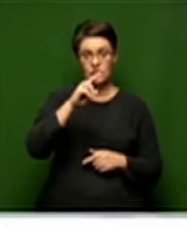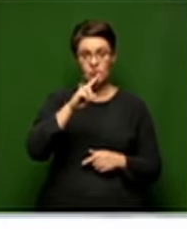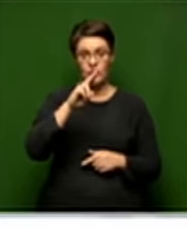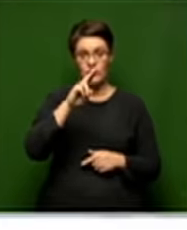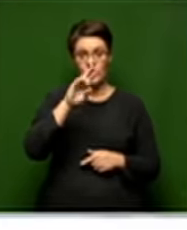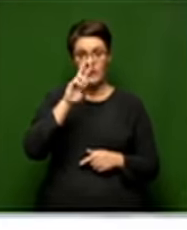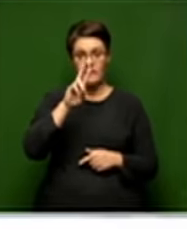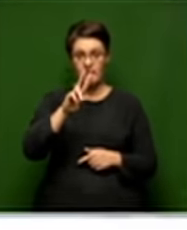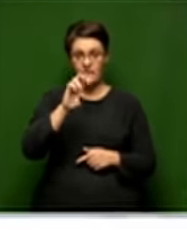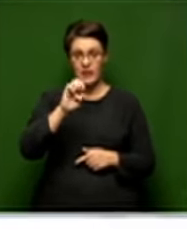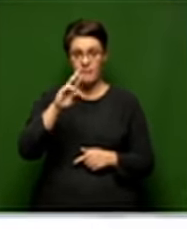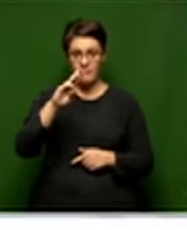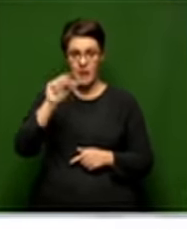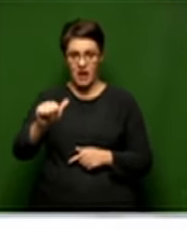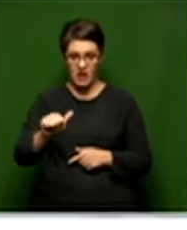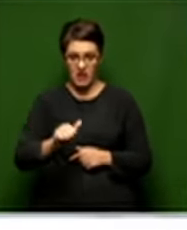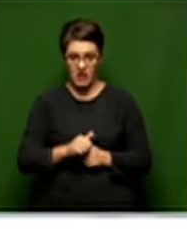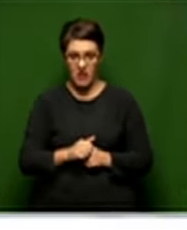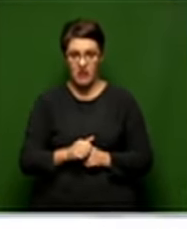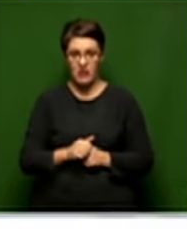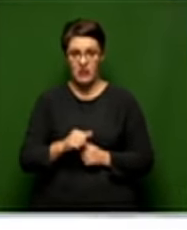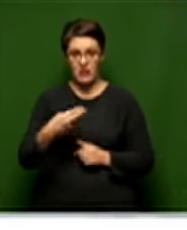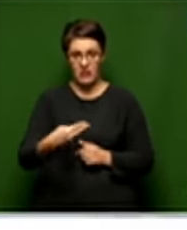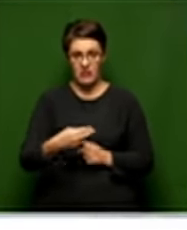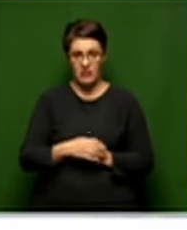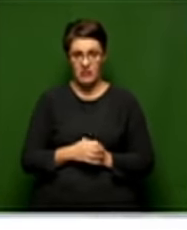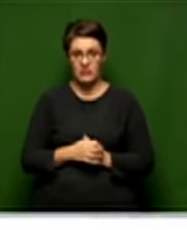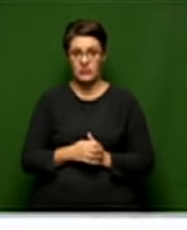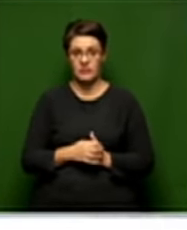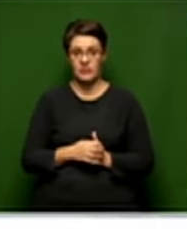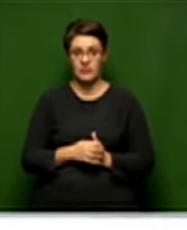is, and she is at the Limpopo IEC Center. Chifiwa?